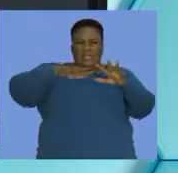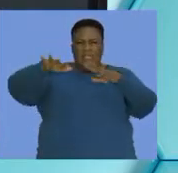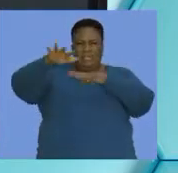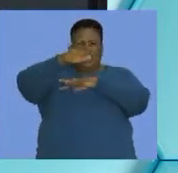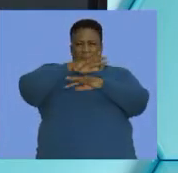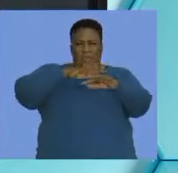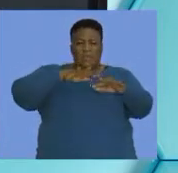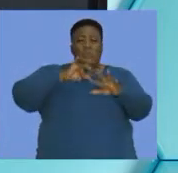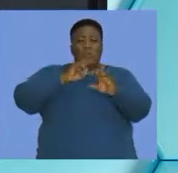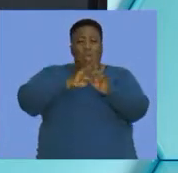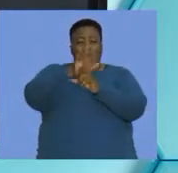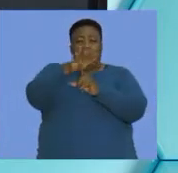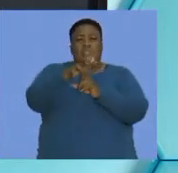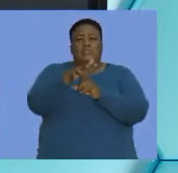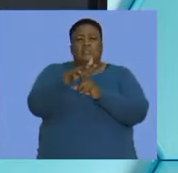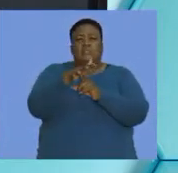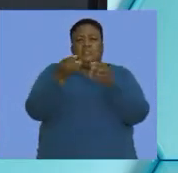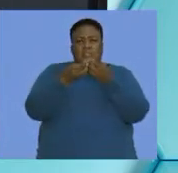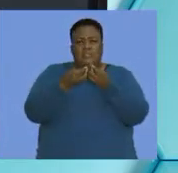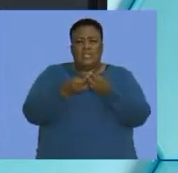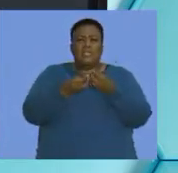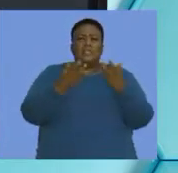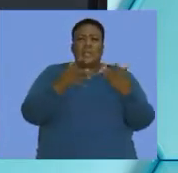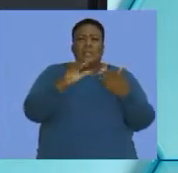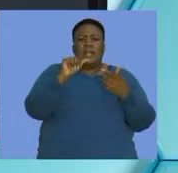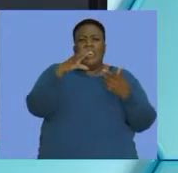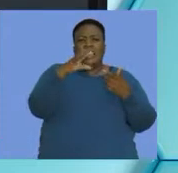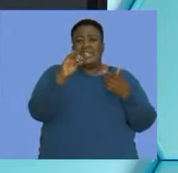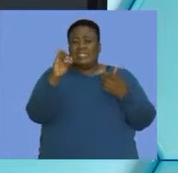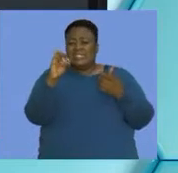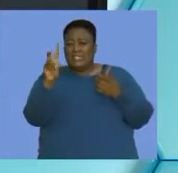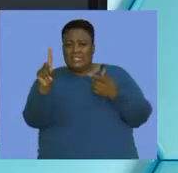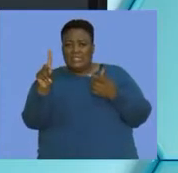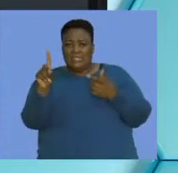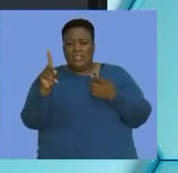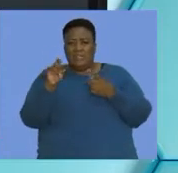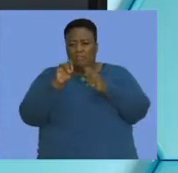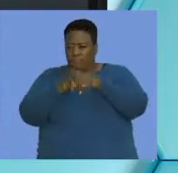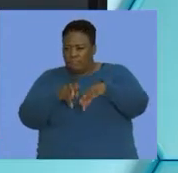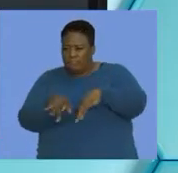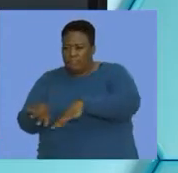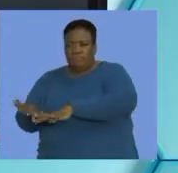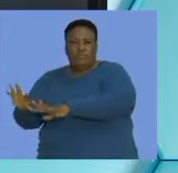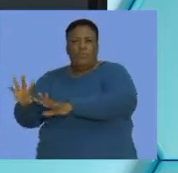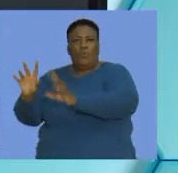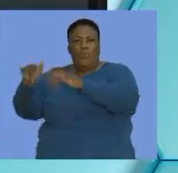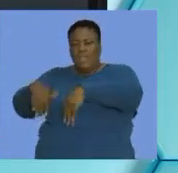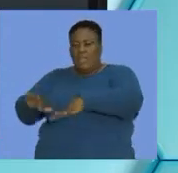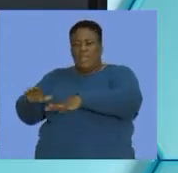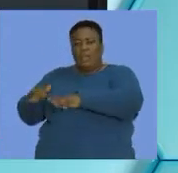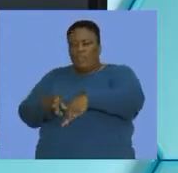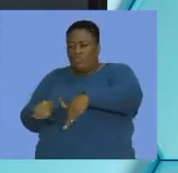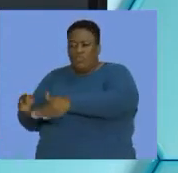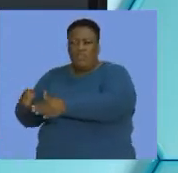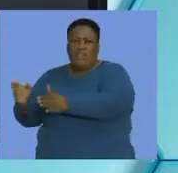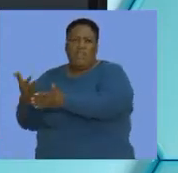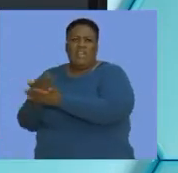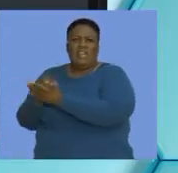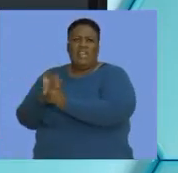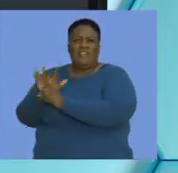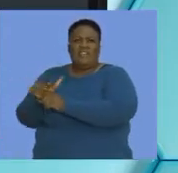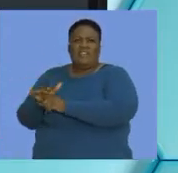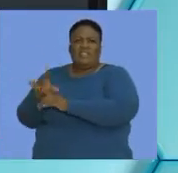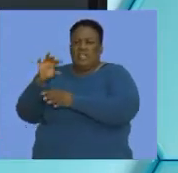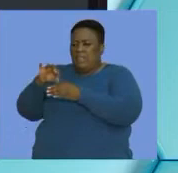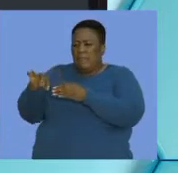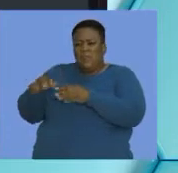organisms living in and around. We have acid mine runoffs that again pour into these rivers that destroy or affect the